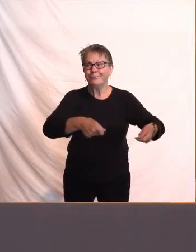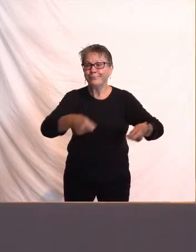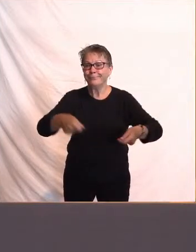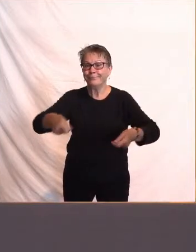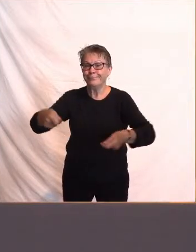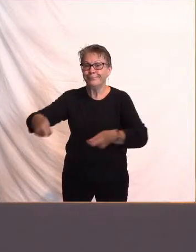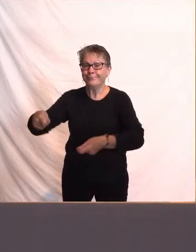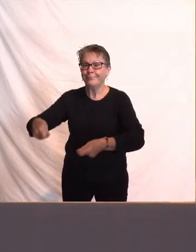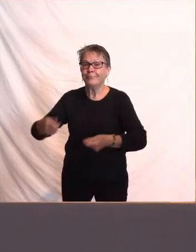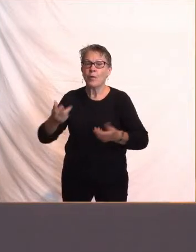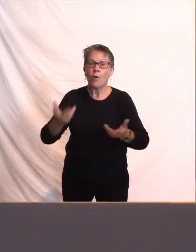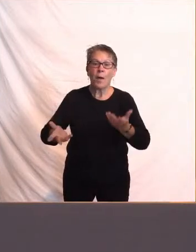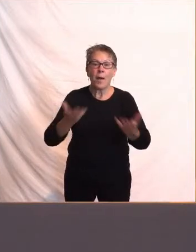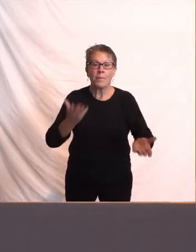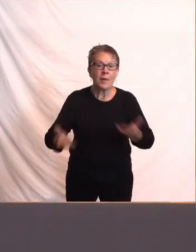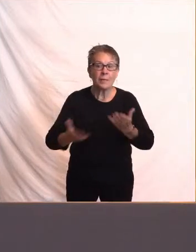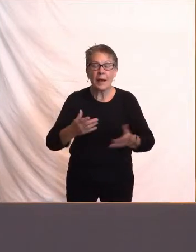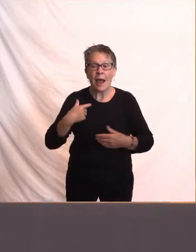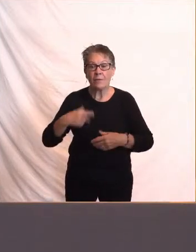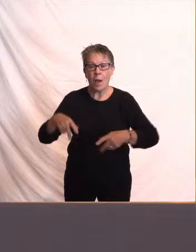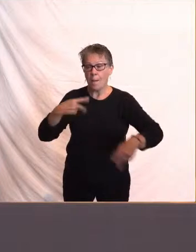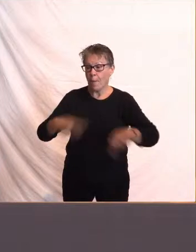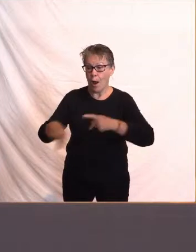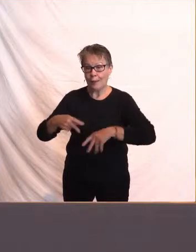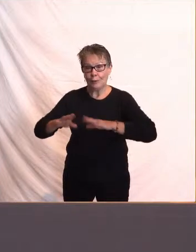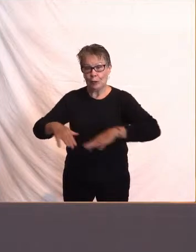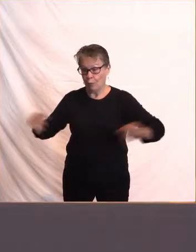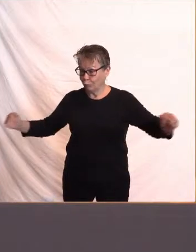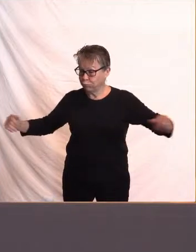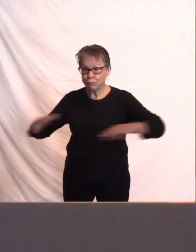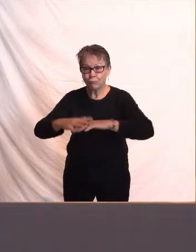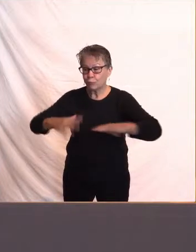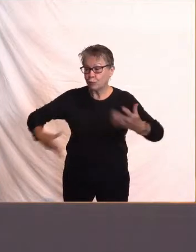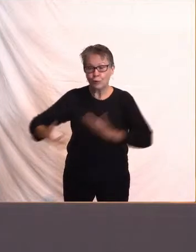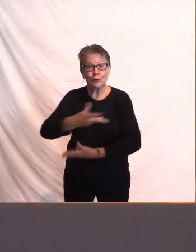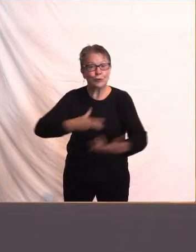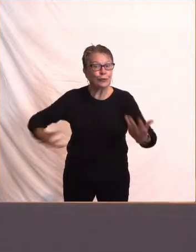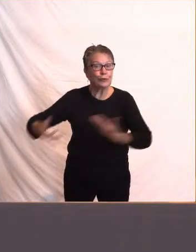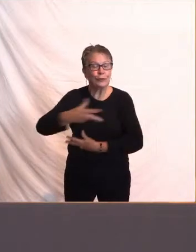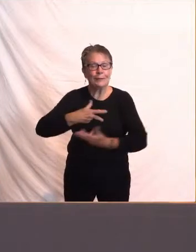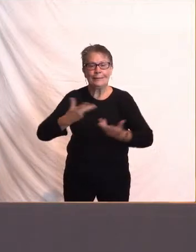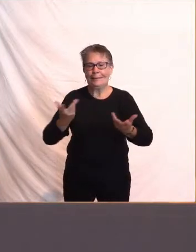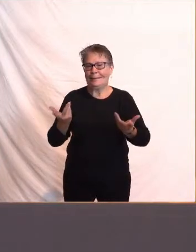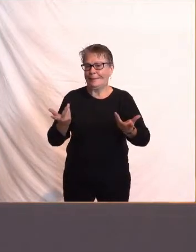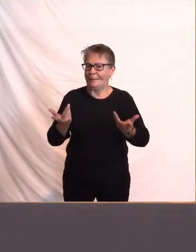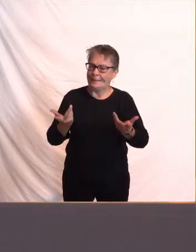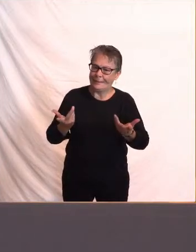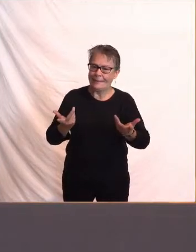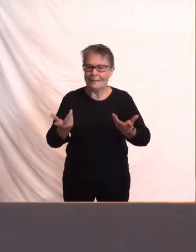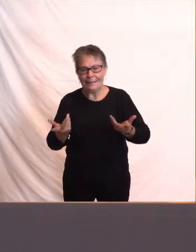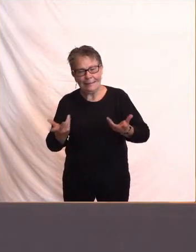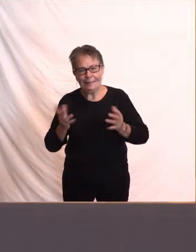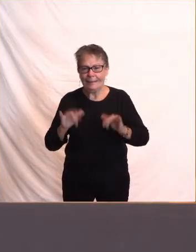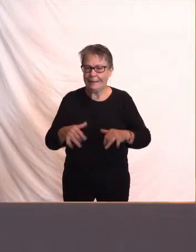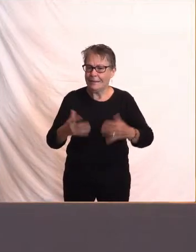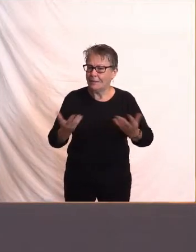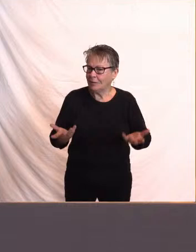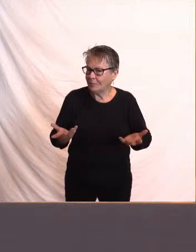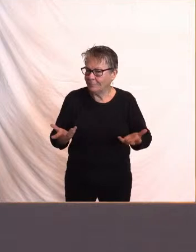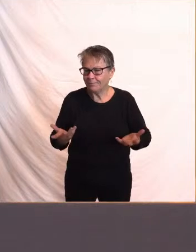table. Again, we didn't have a vaccine last Halloween. We got one now. We know it works. We know our numbers are very